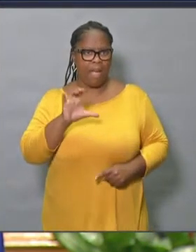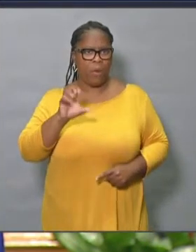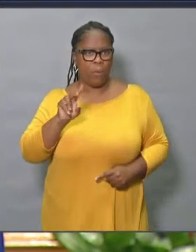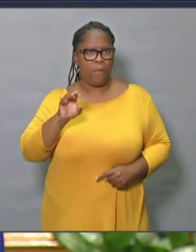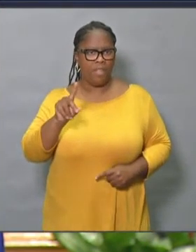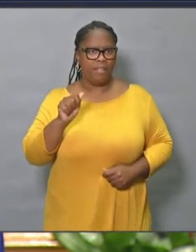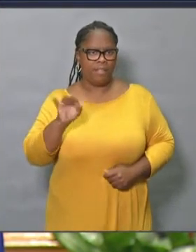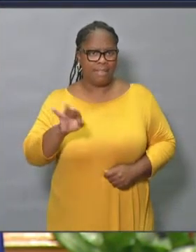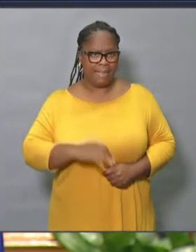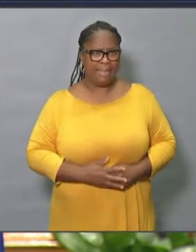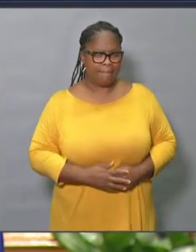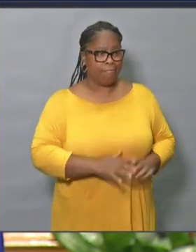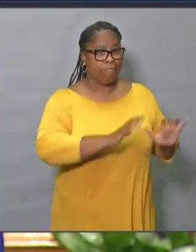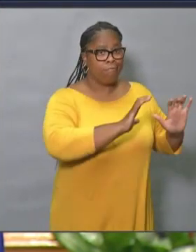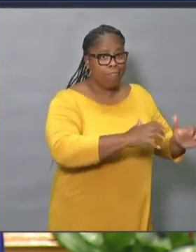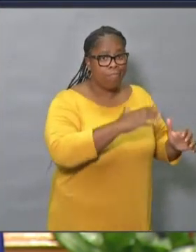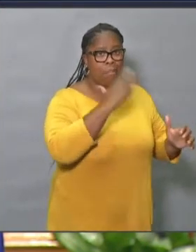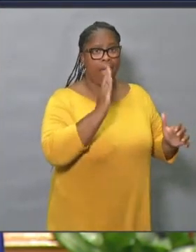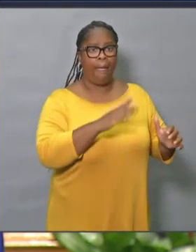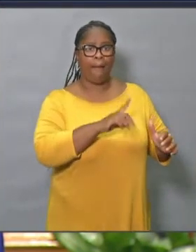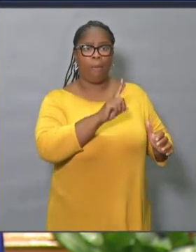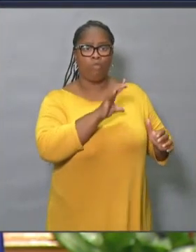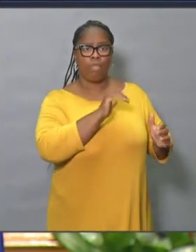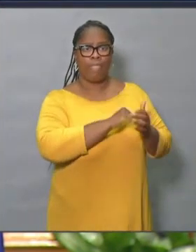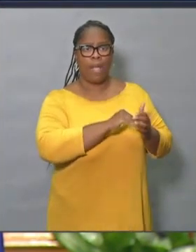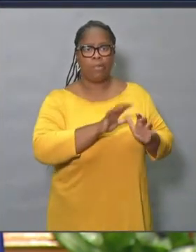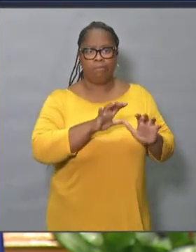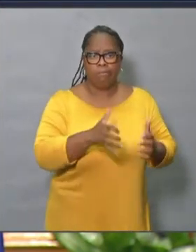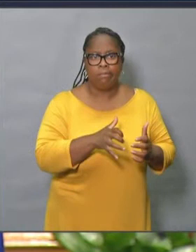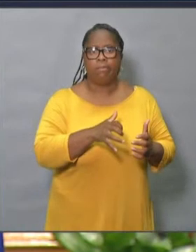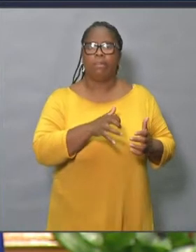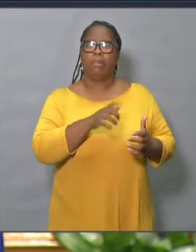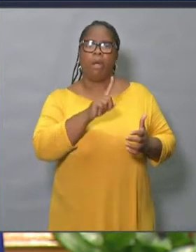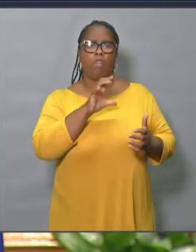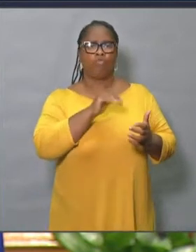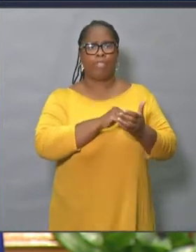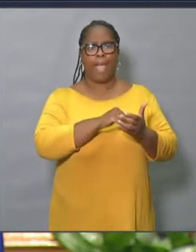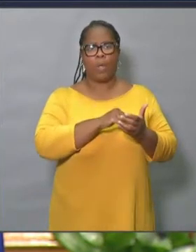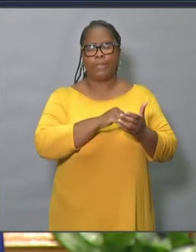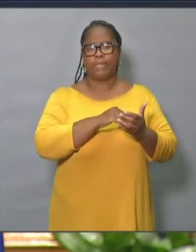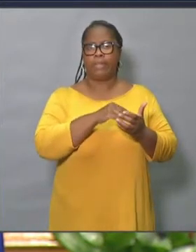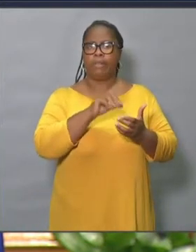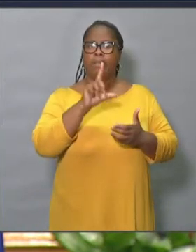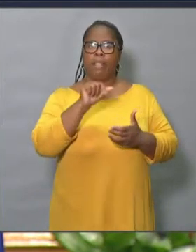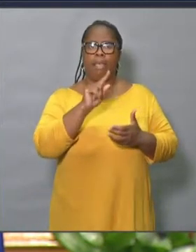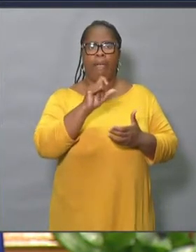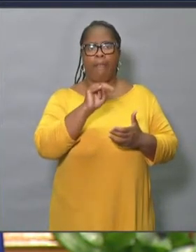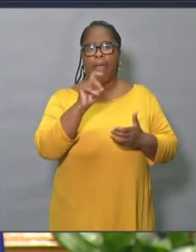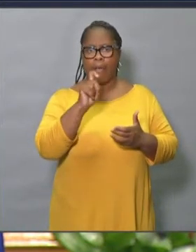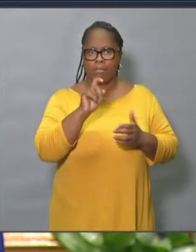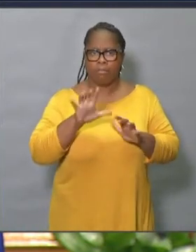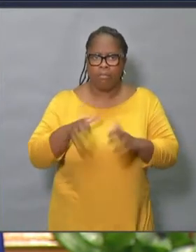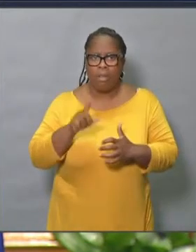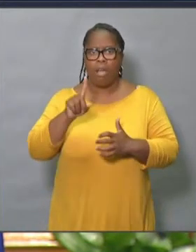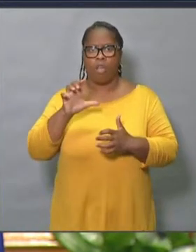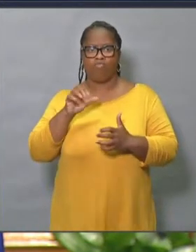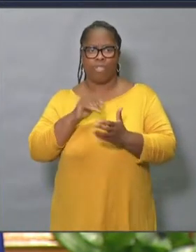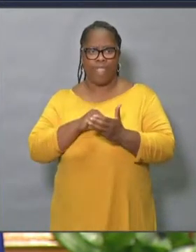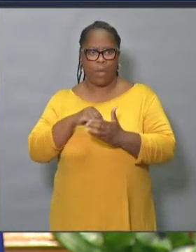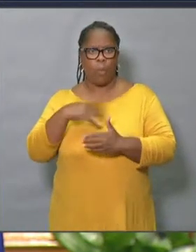COVID-19. And while the number of deaths has decreased slightly across all groups, there continues to be